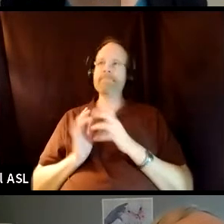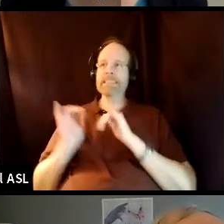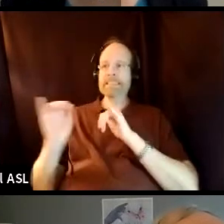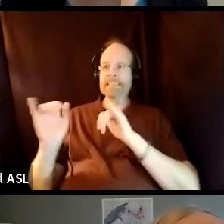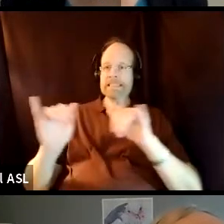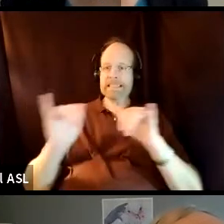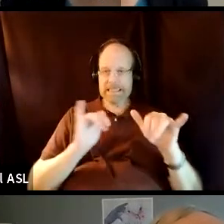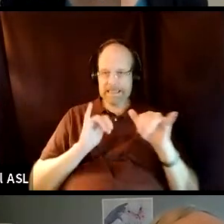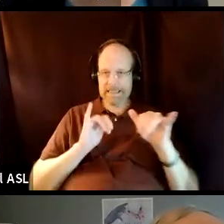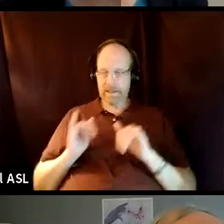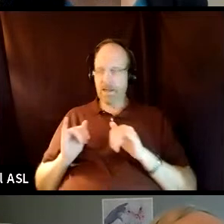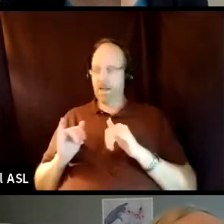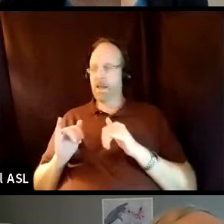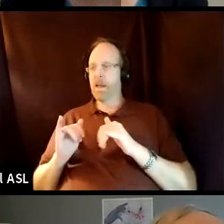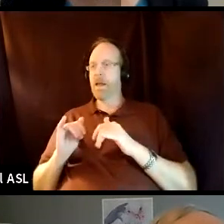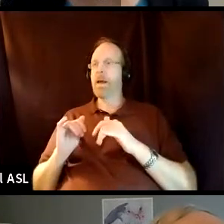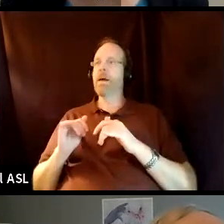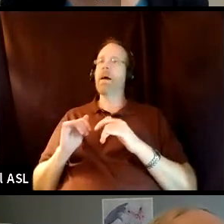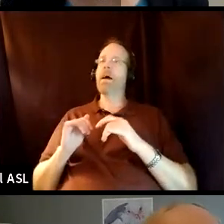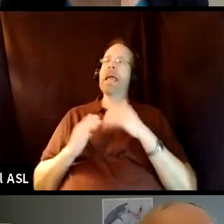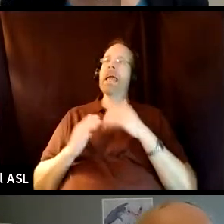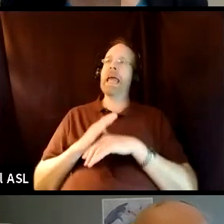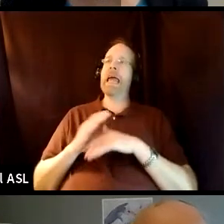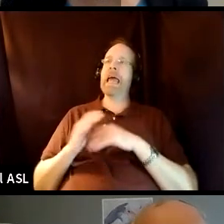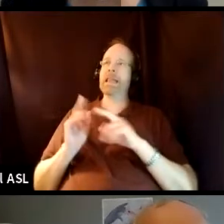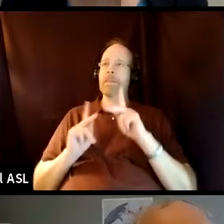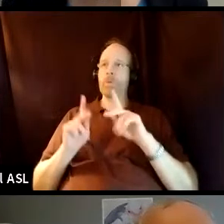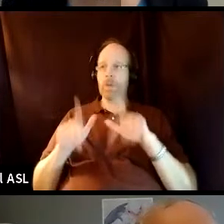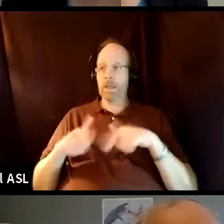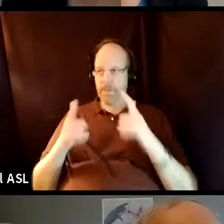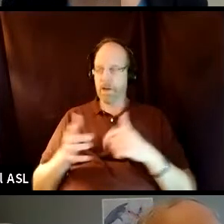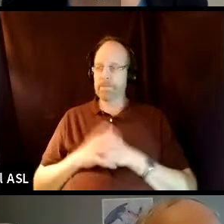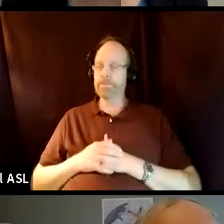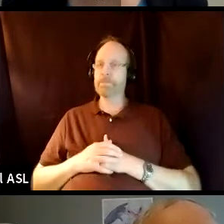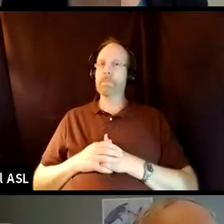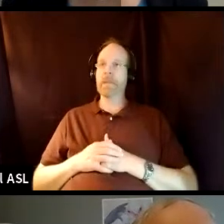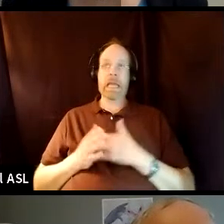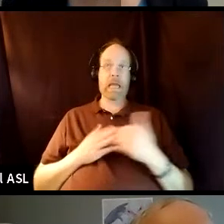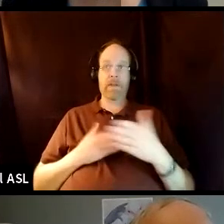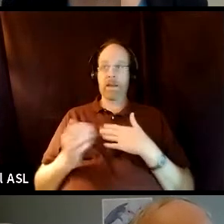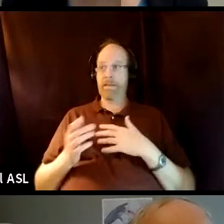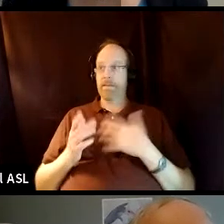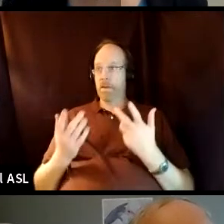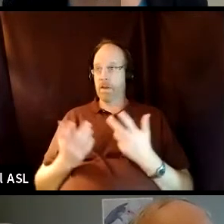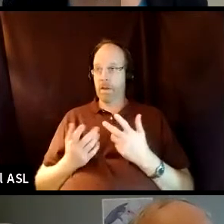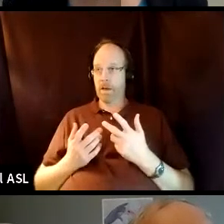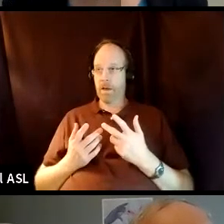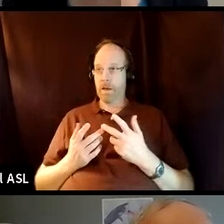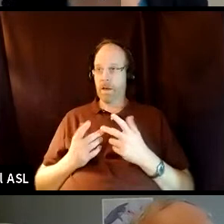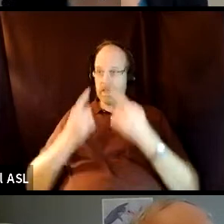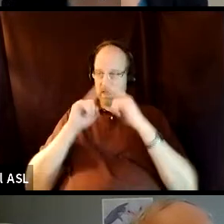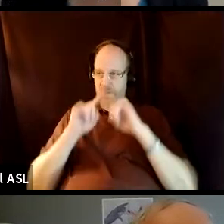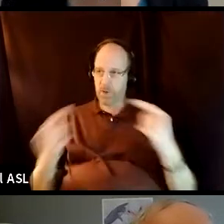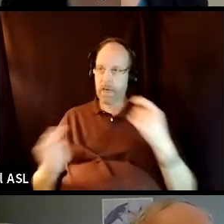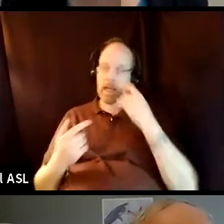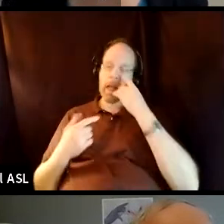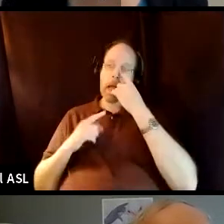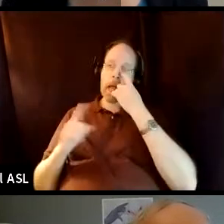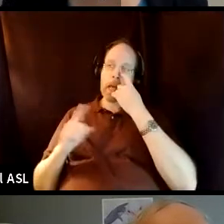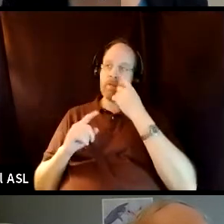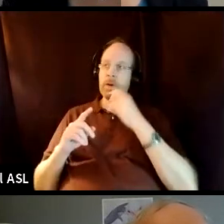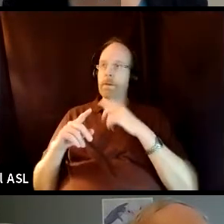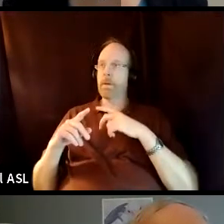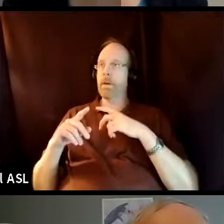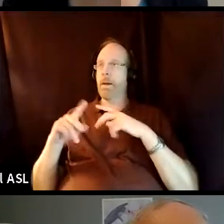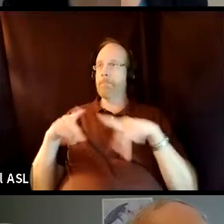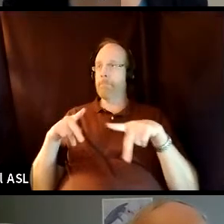likeness between its constituents so that they can stand together, even if they're disagreeing on parties or whatever, but we still have the